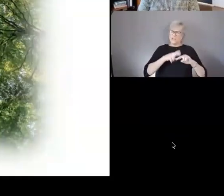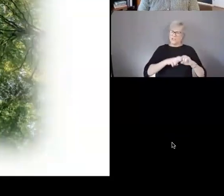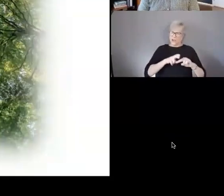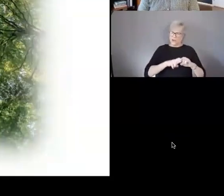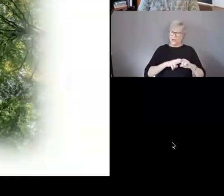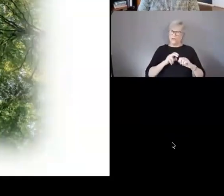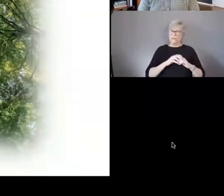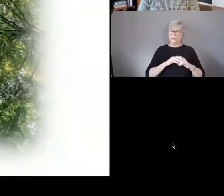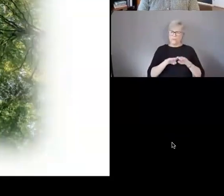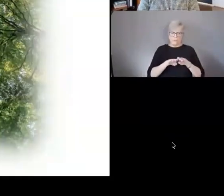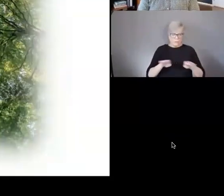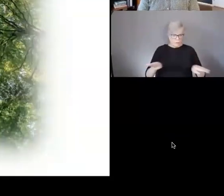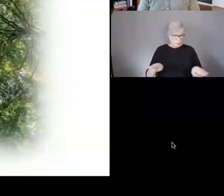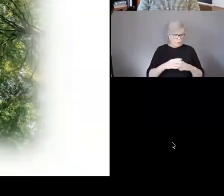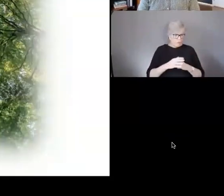floor.